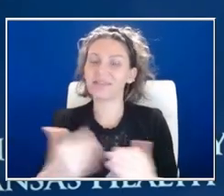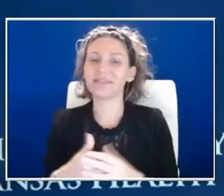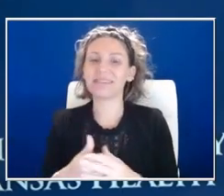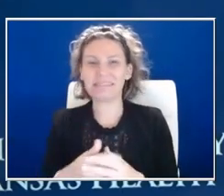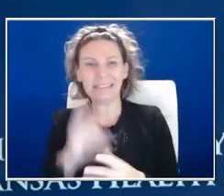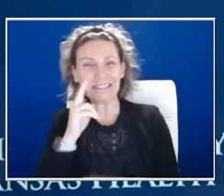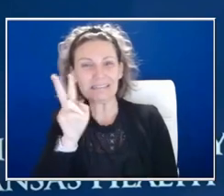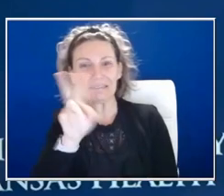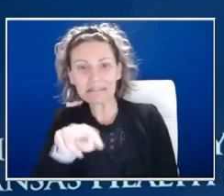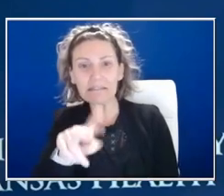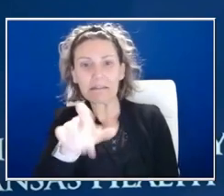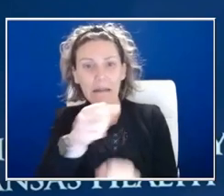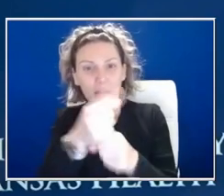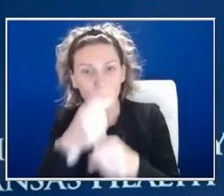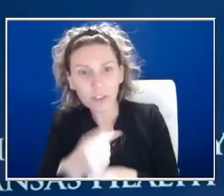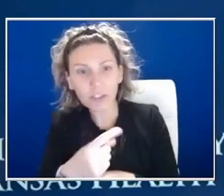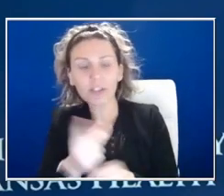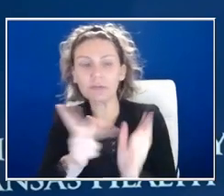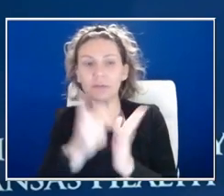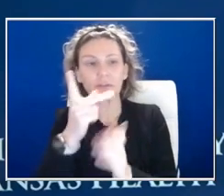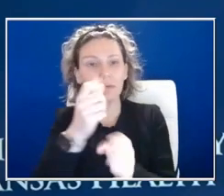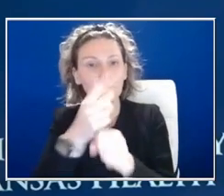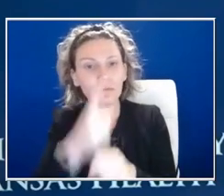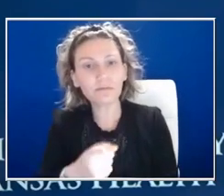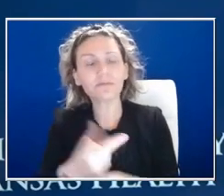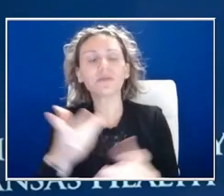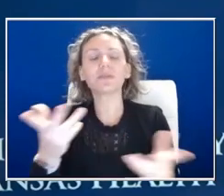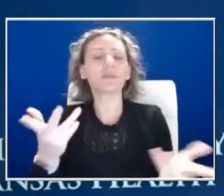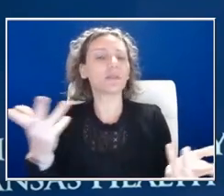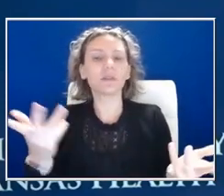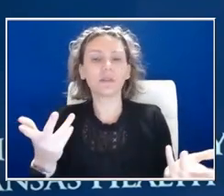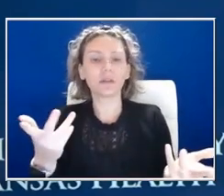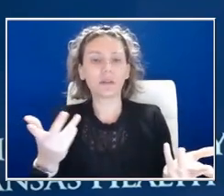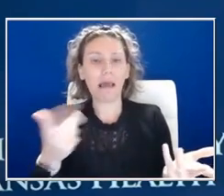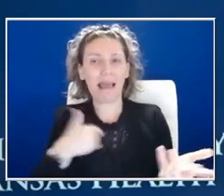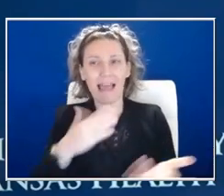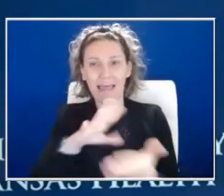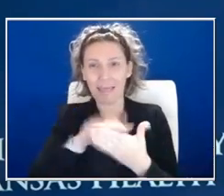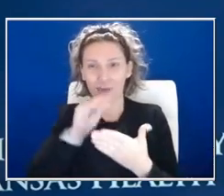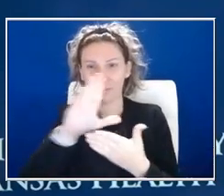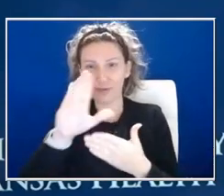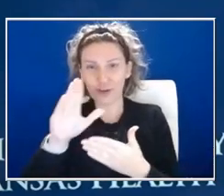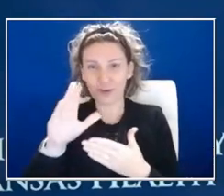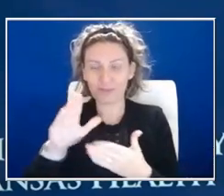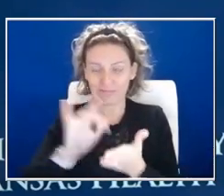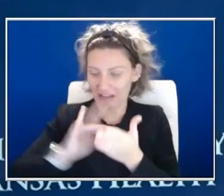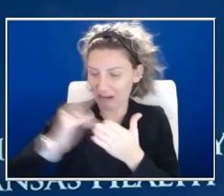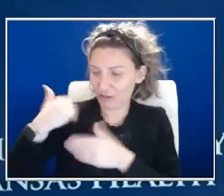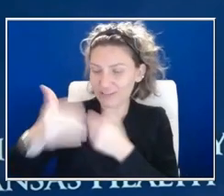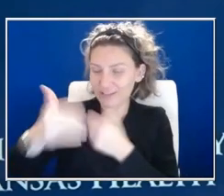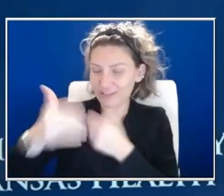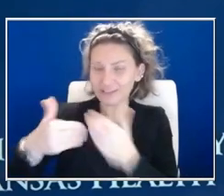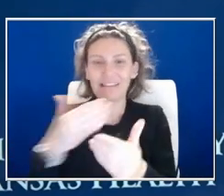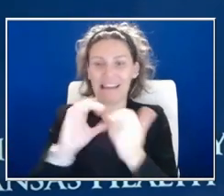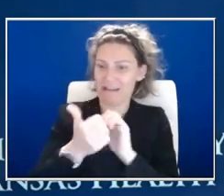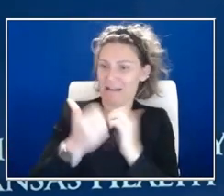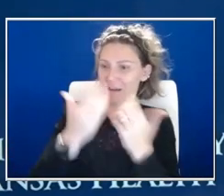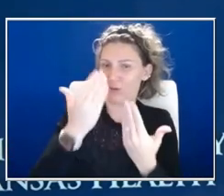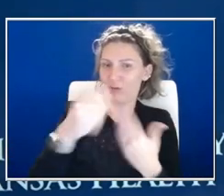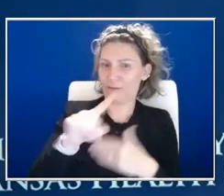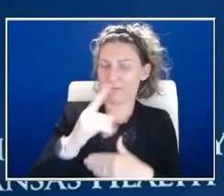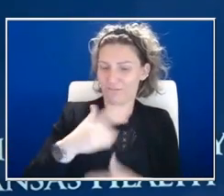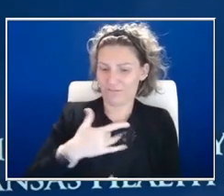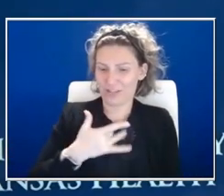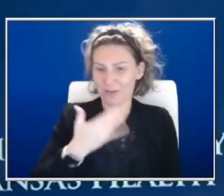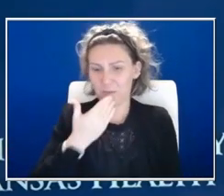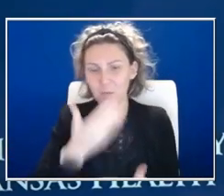year, twice a year over time, I learn their history and I know how they are when they're well, and so then I know I can see when